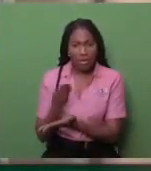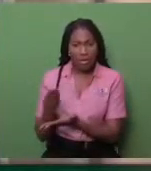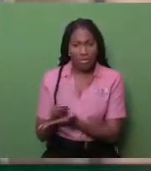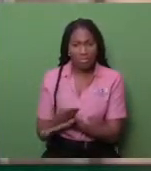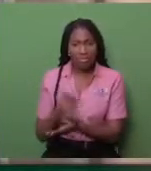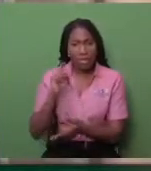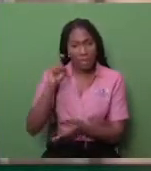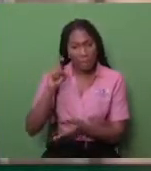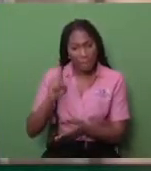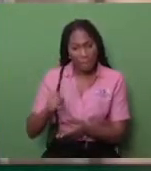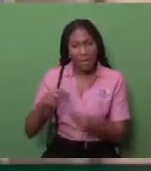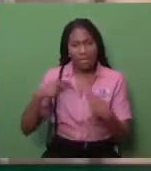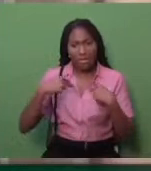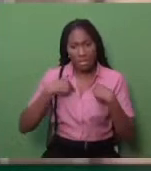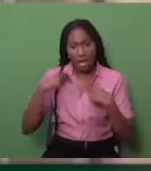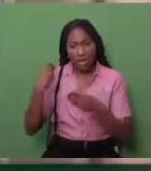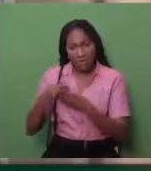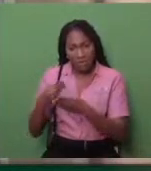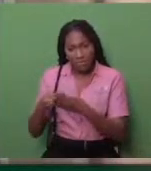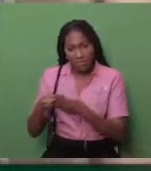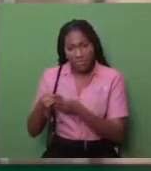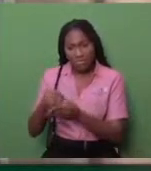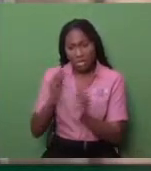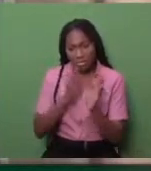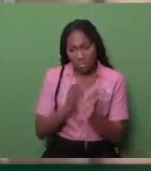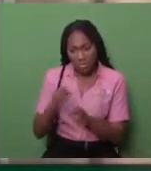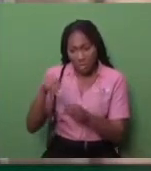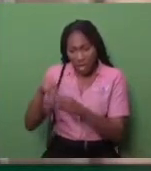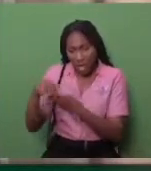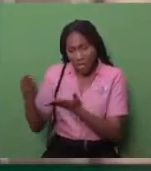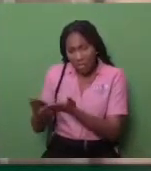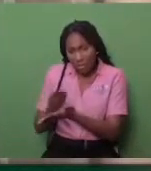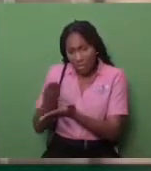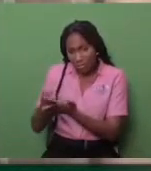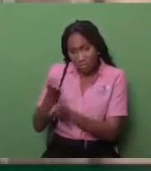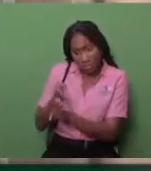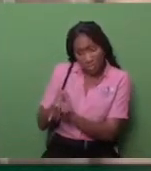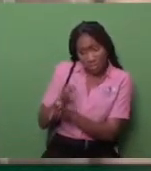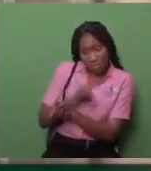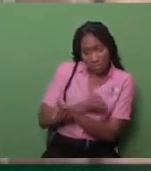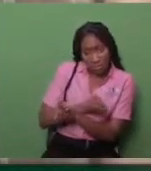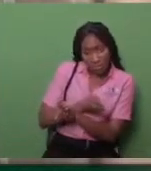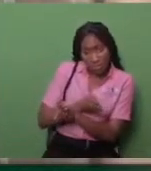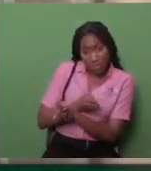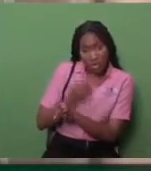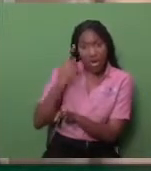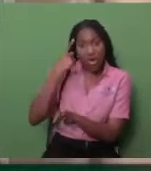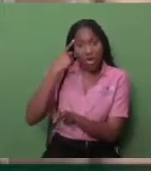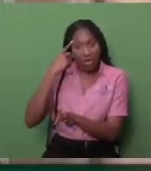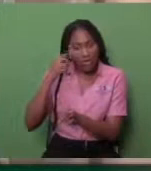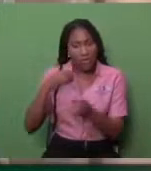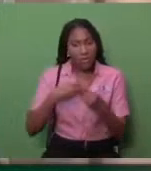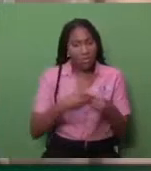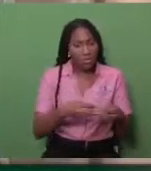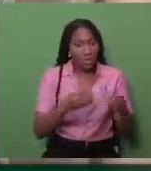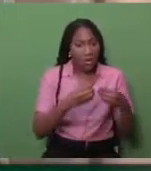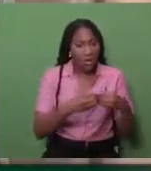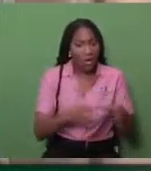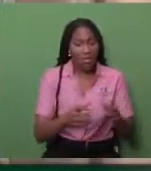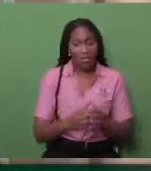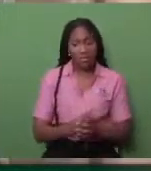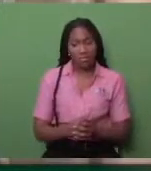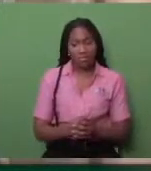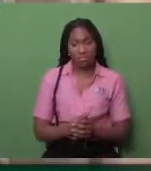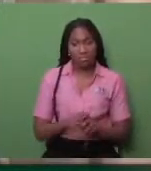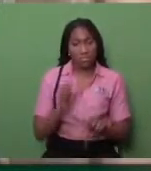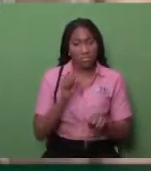the estimates under actual and revised expenditure for that year. So is this another typo? Is